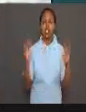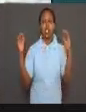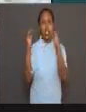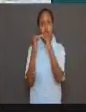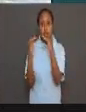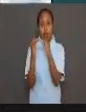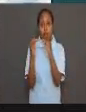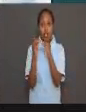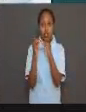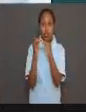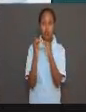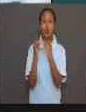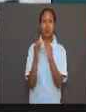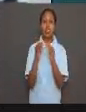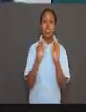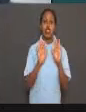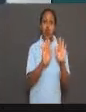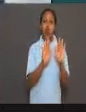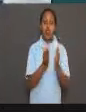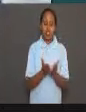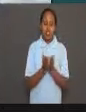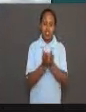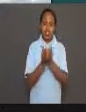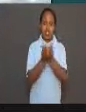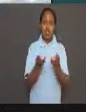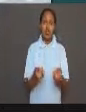equal to its own weight.